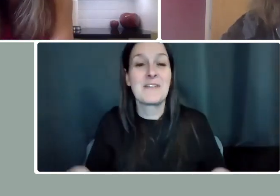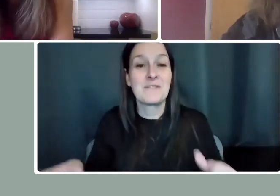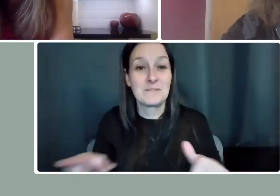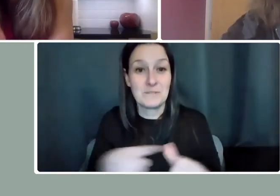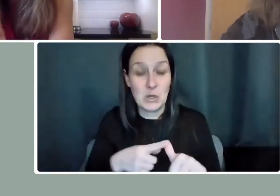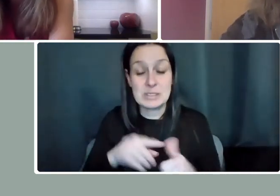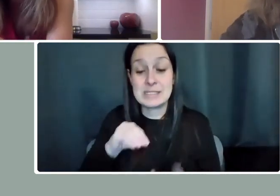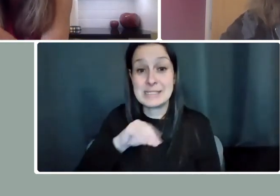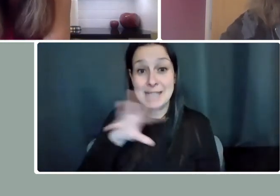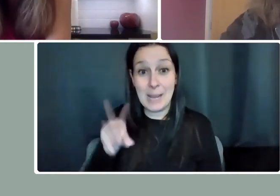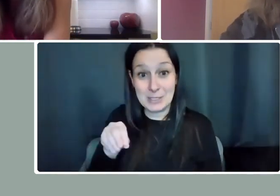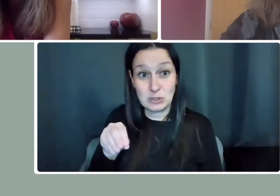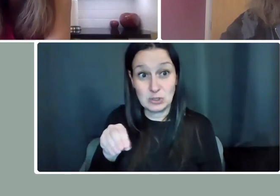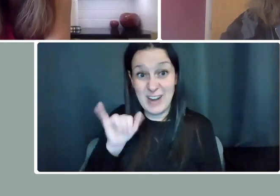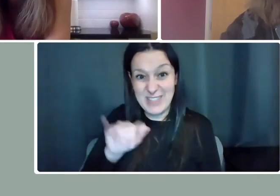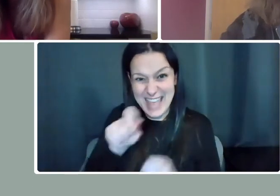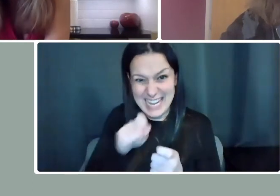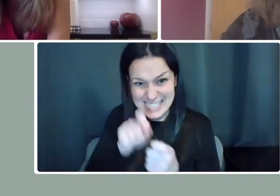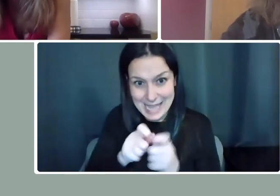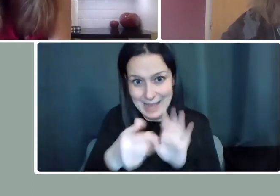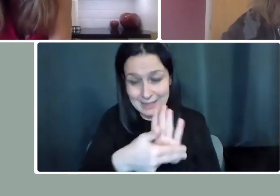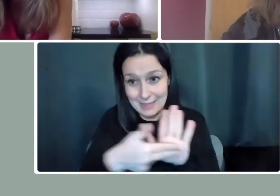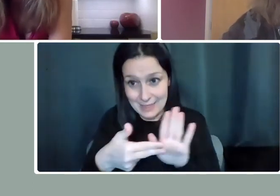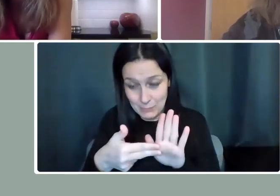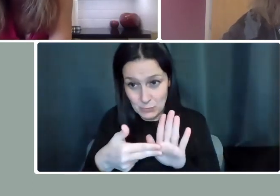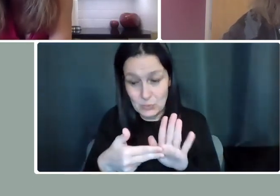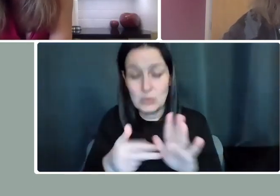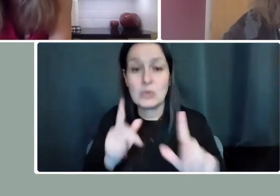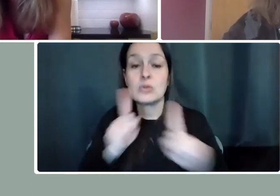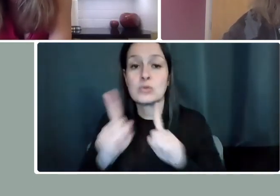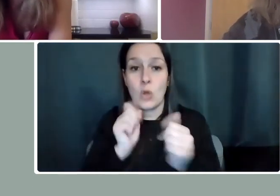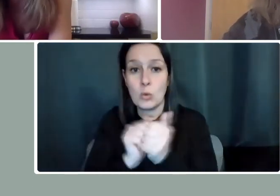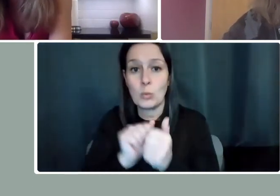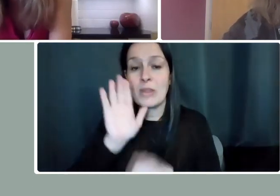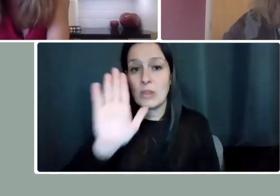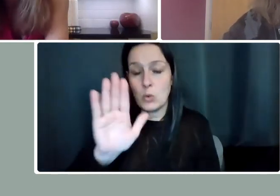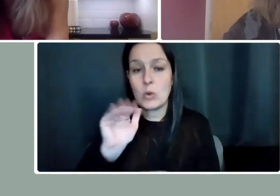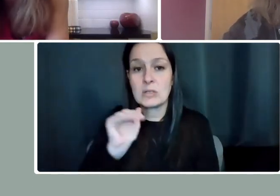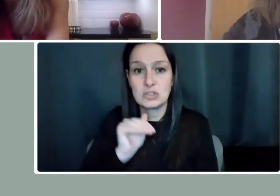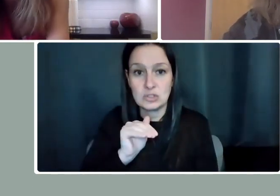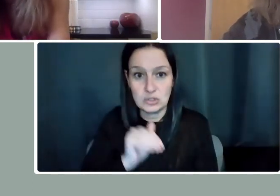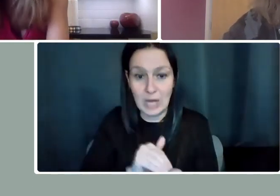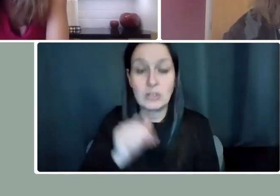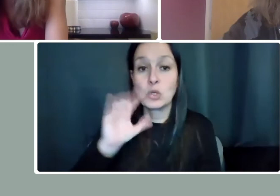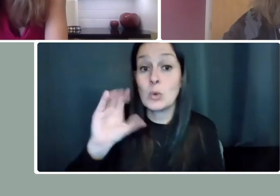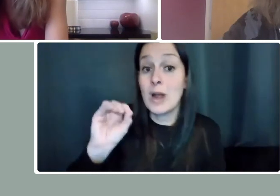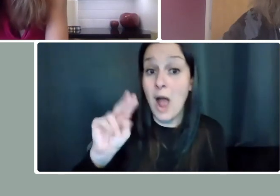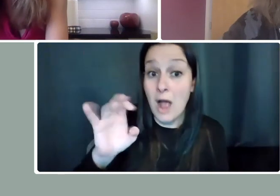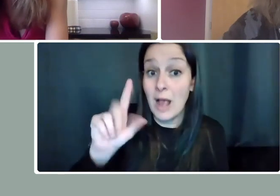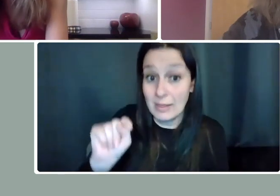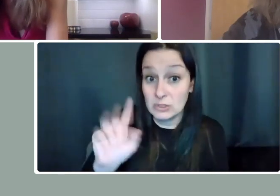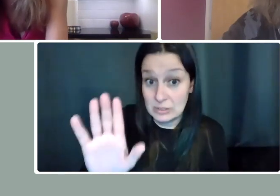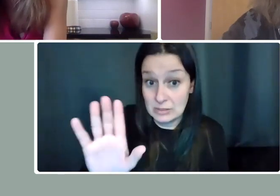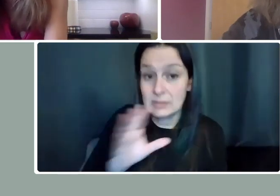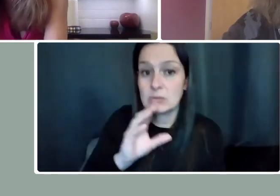take a picture of the exact label and talk to your doc, your oncologist, and or